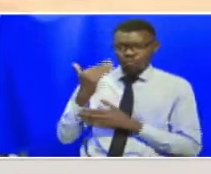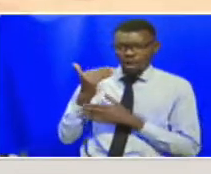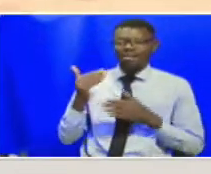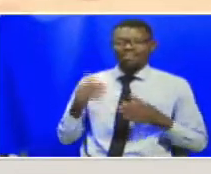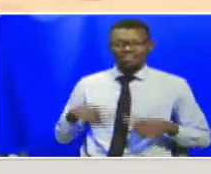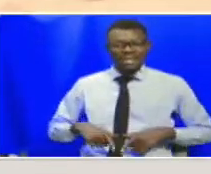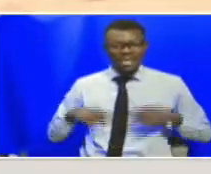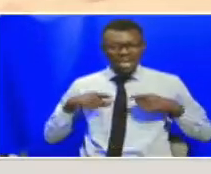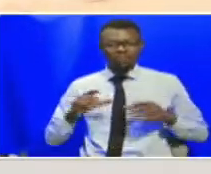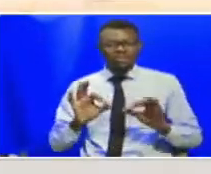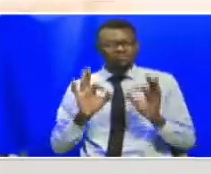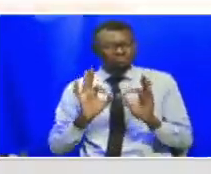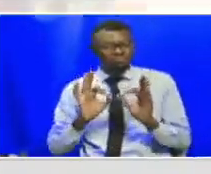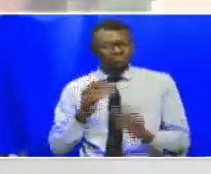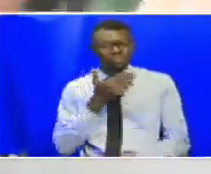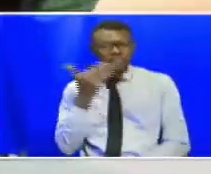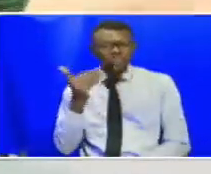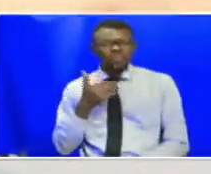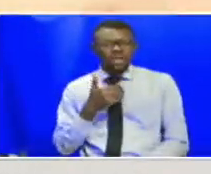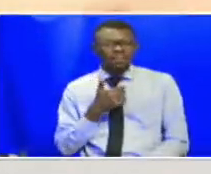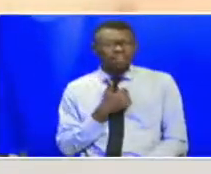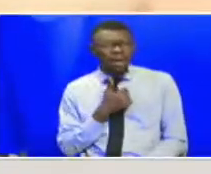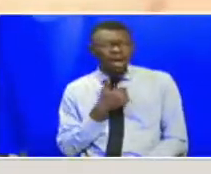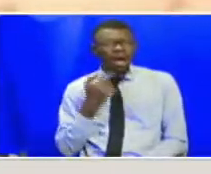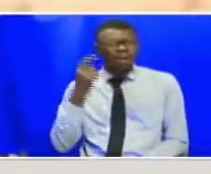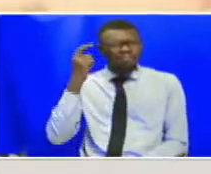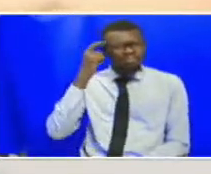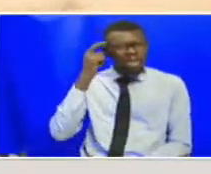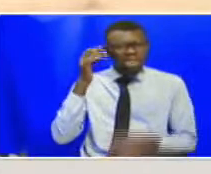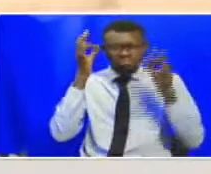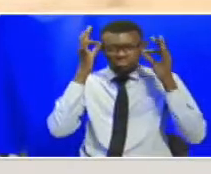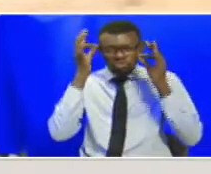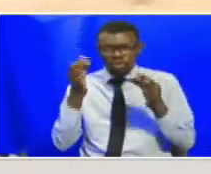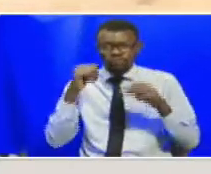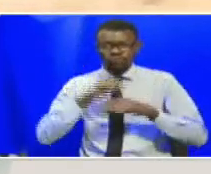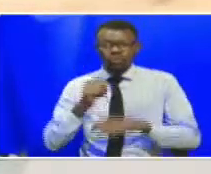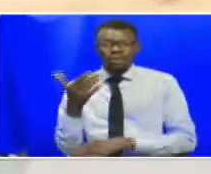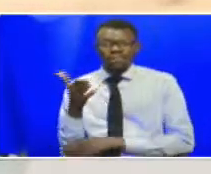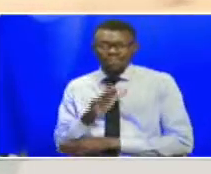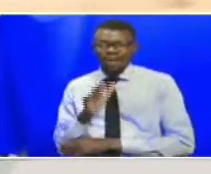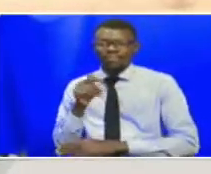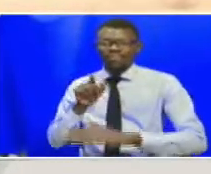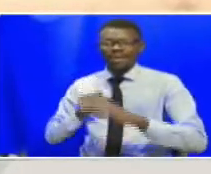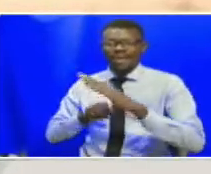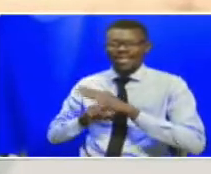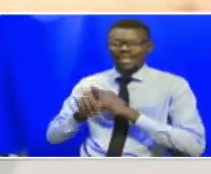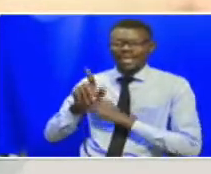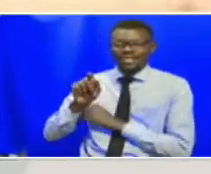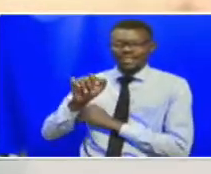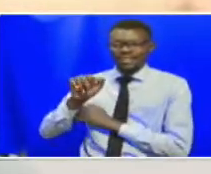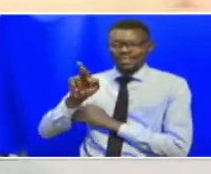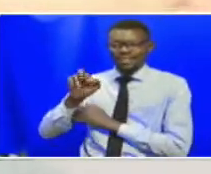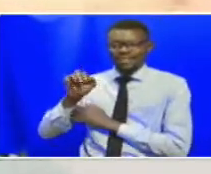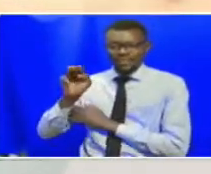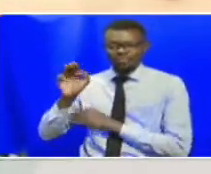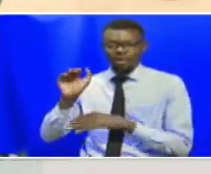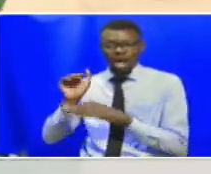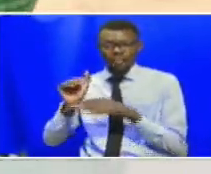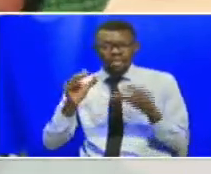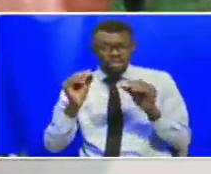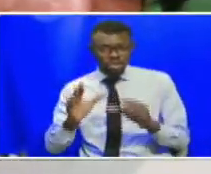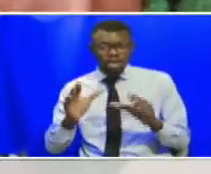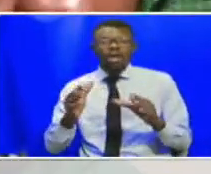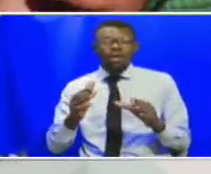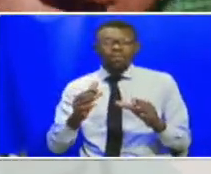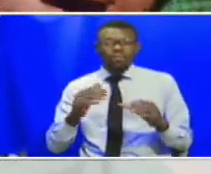life. The moment I made up my mind about school, I went to Tirim and asked the teacher if I could join. The